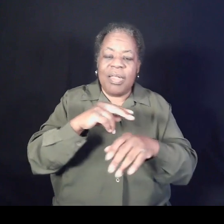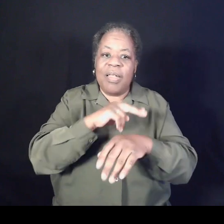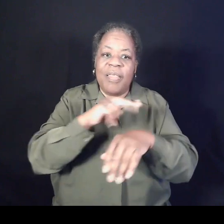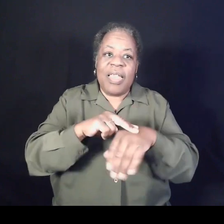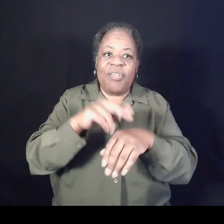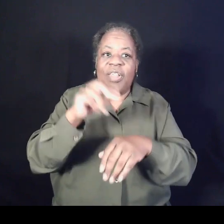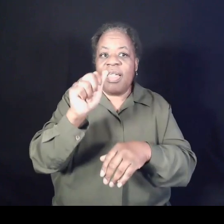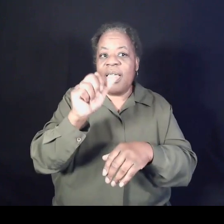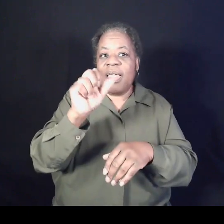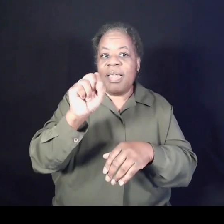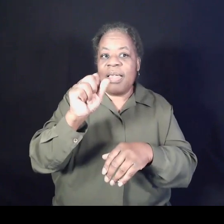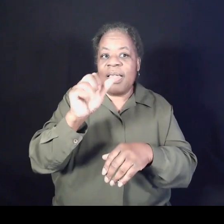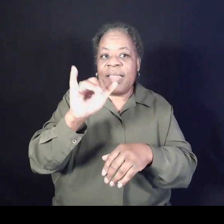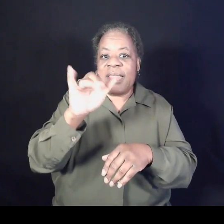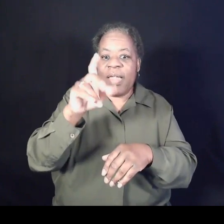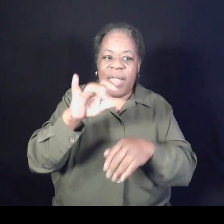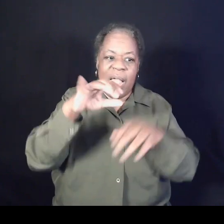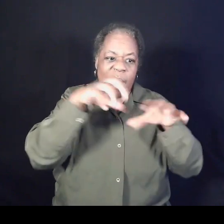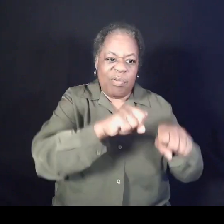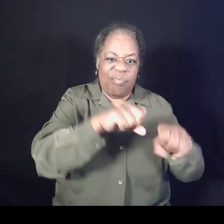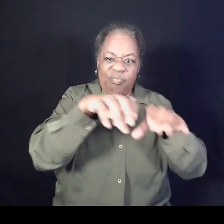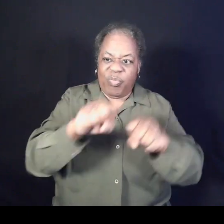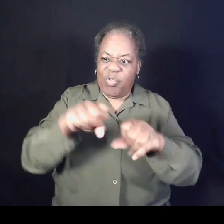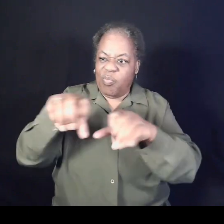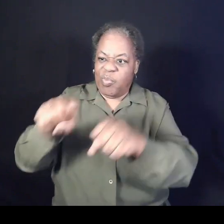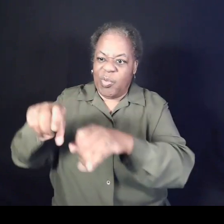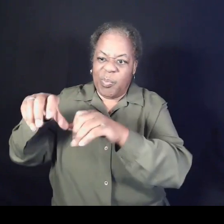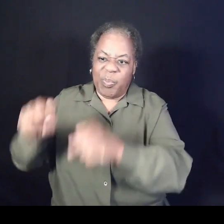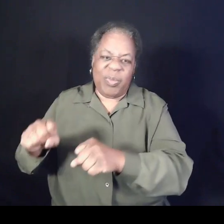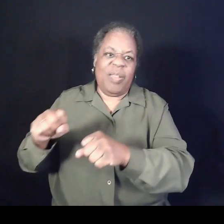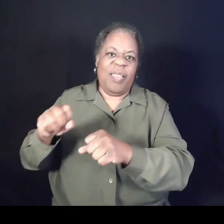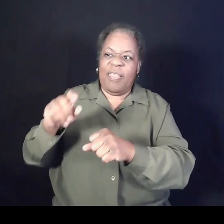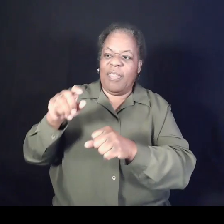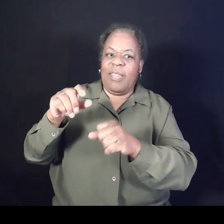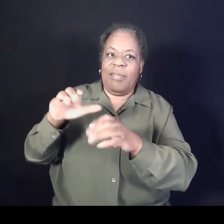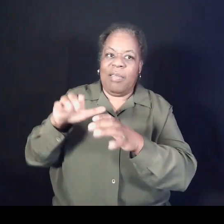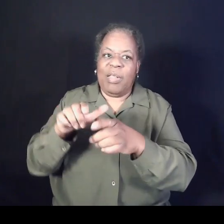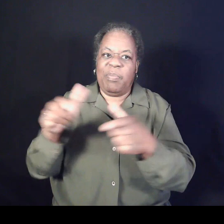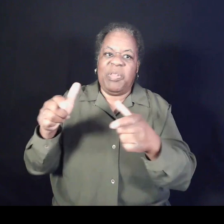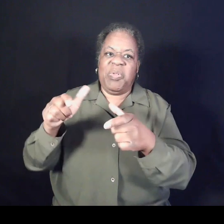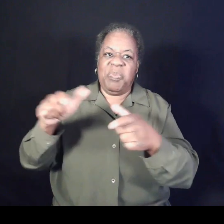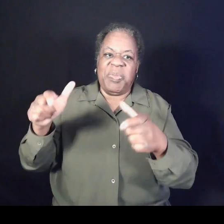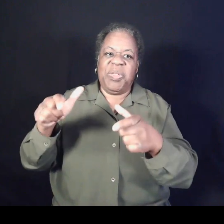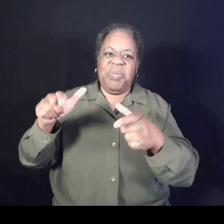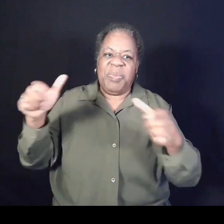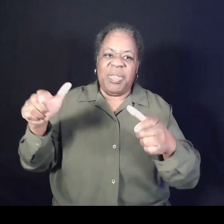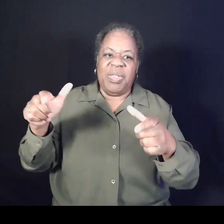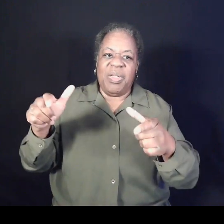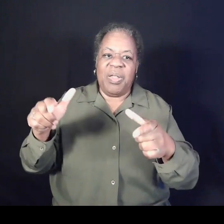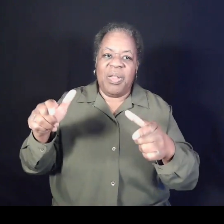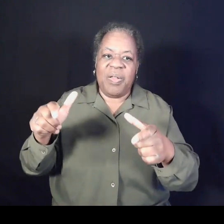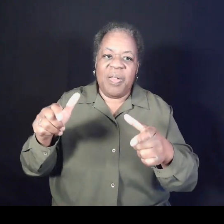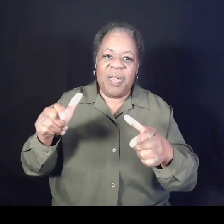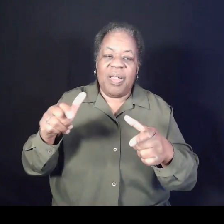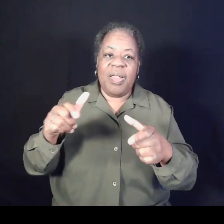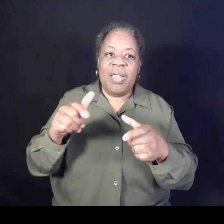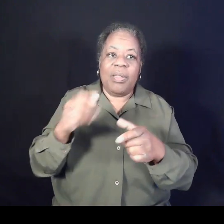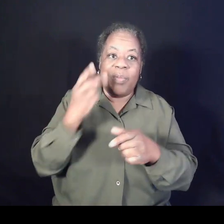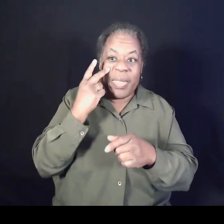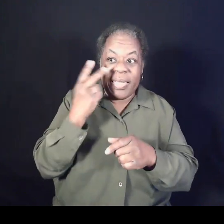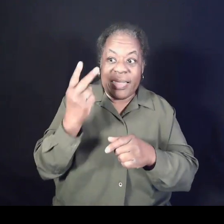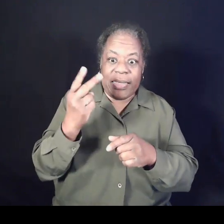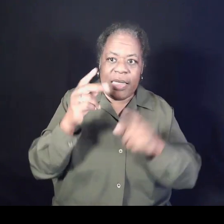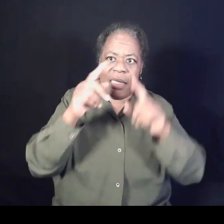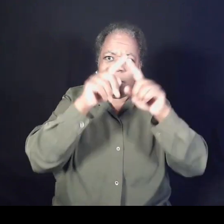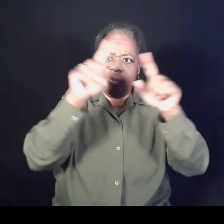conquering one nation after another, getting stronger and stronger. This map gives a sense of the size of